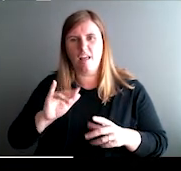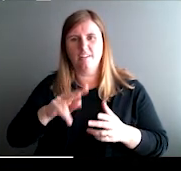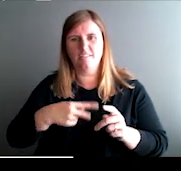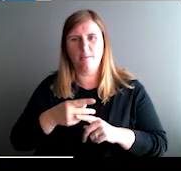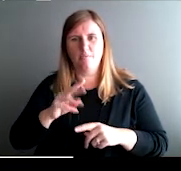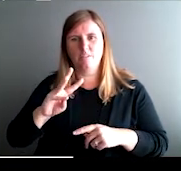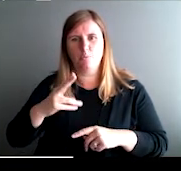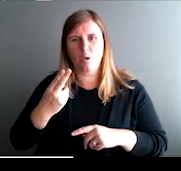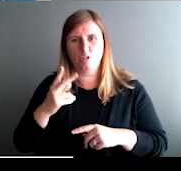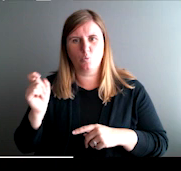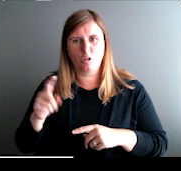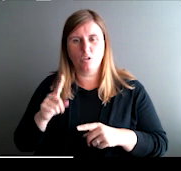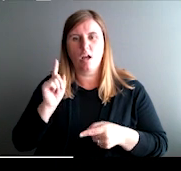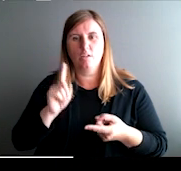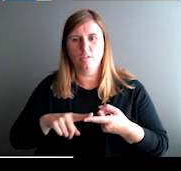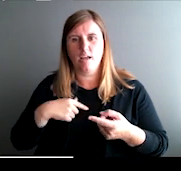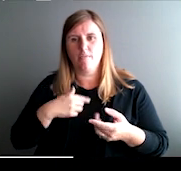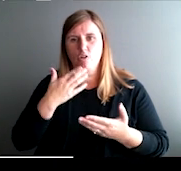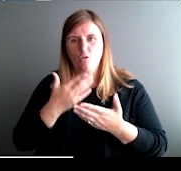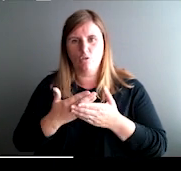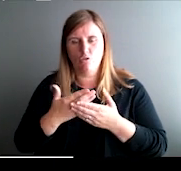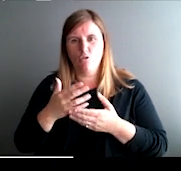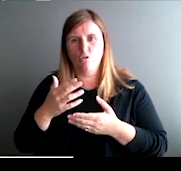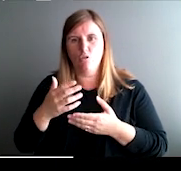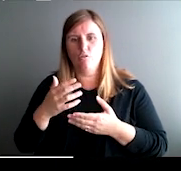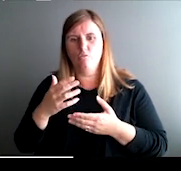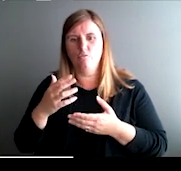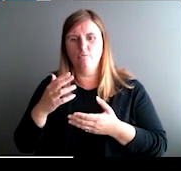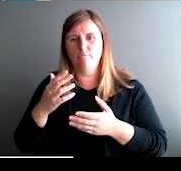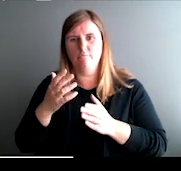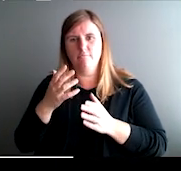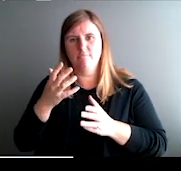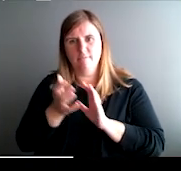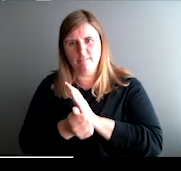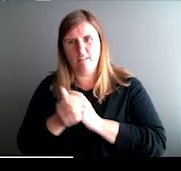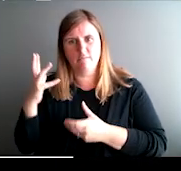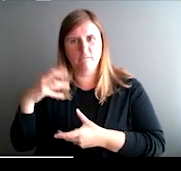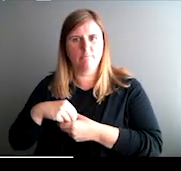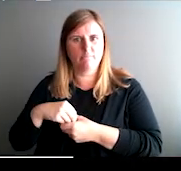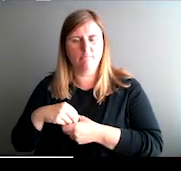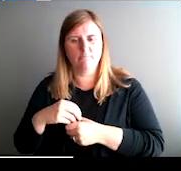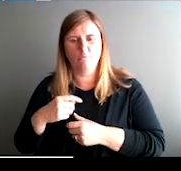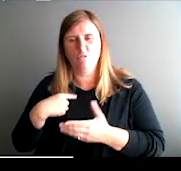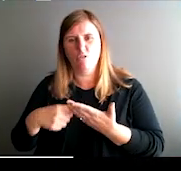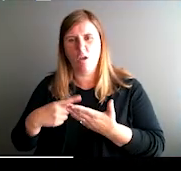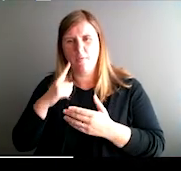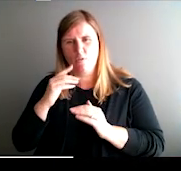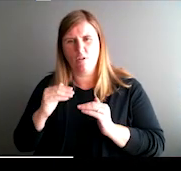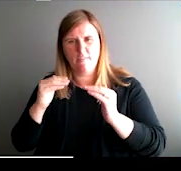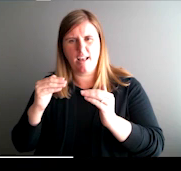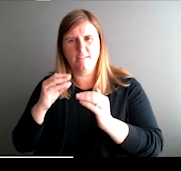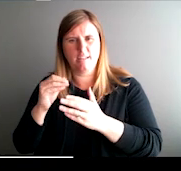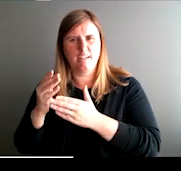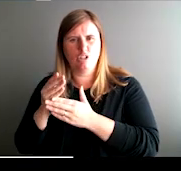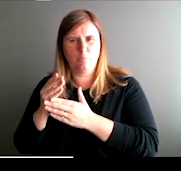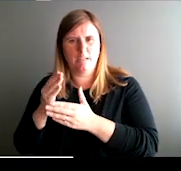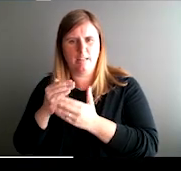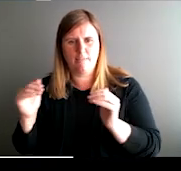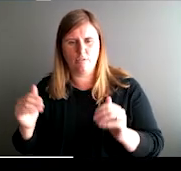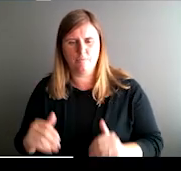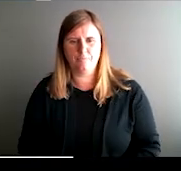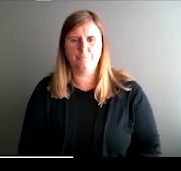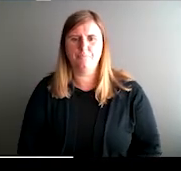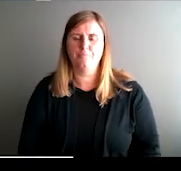questions until the student has a very good repertoire of other skills. We'll talk about that at the advanced and intermediate level.